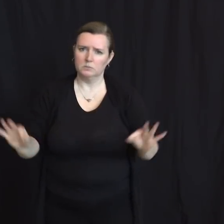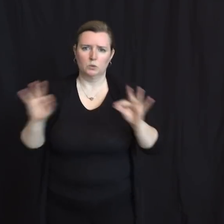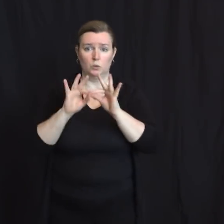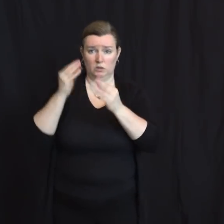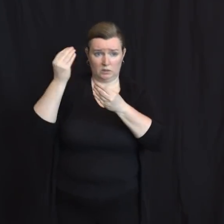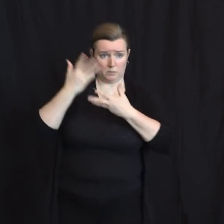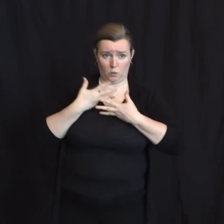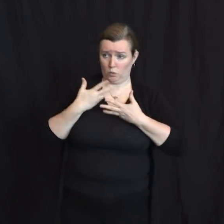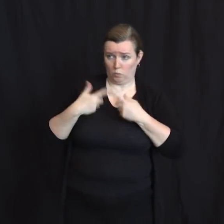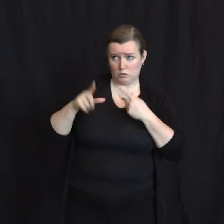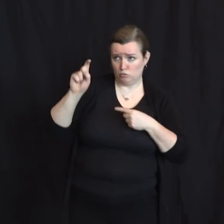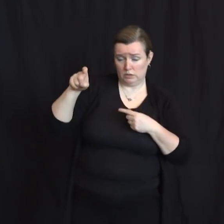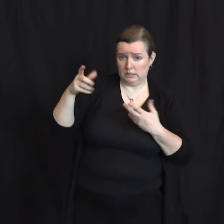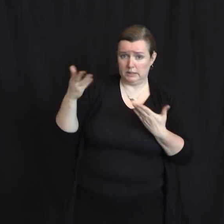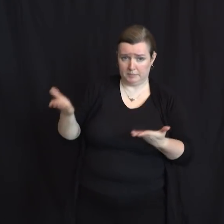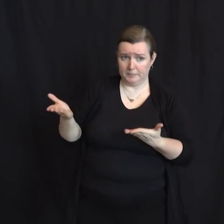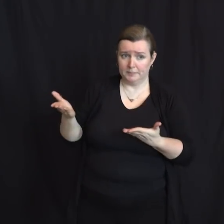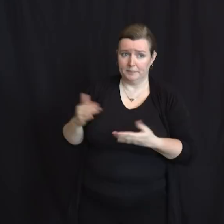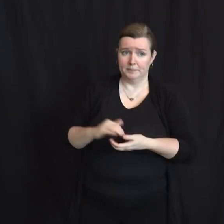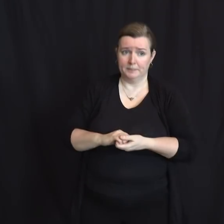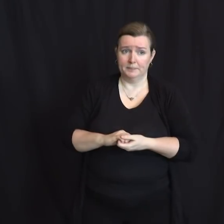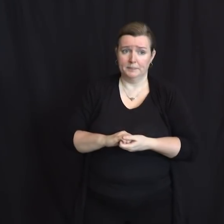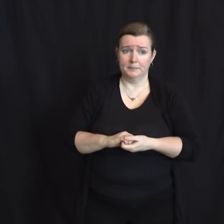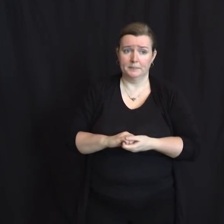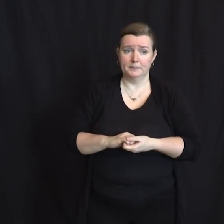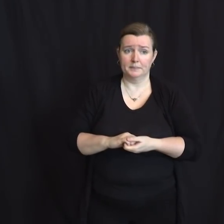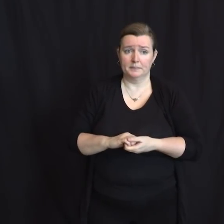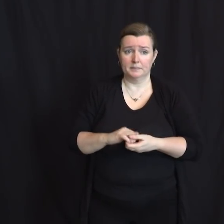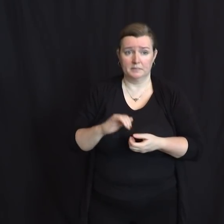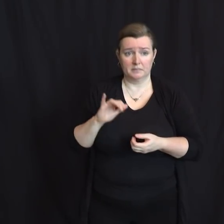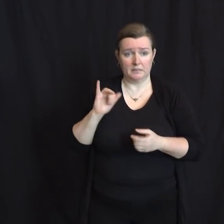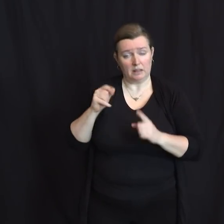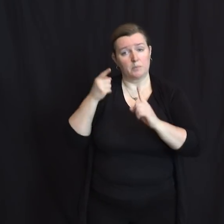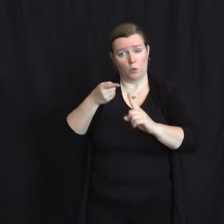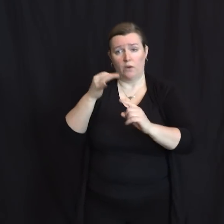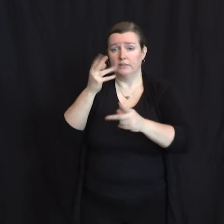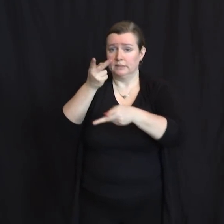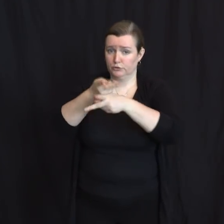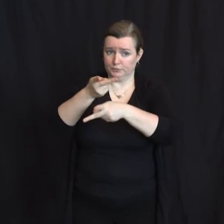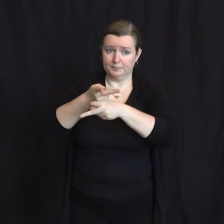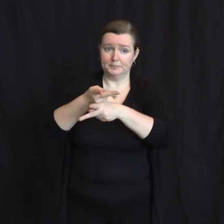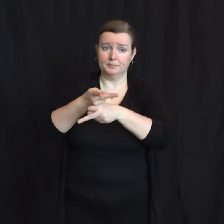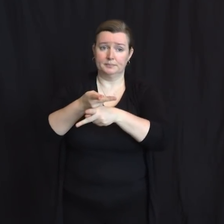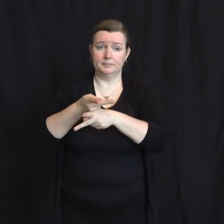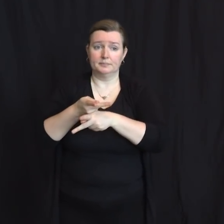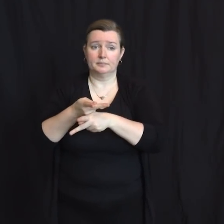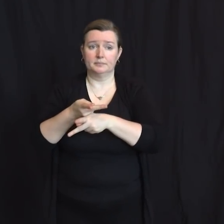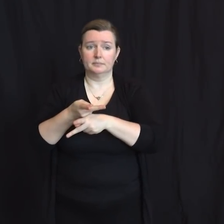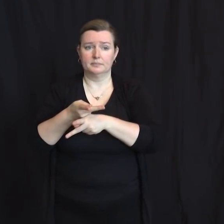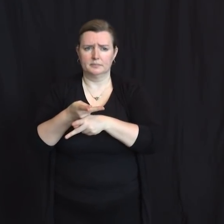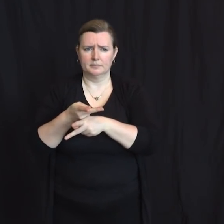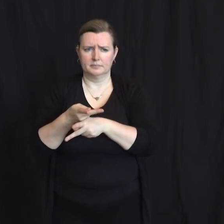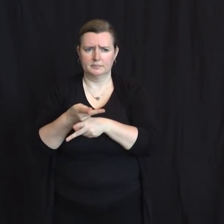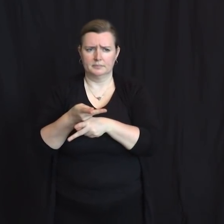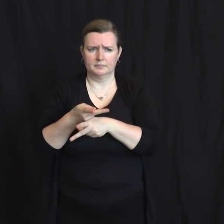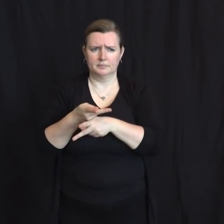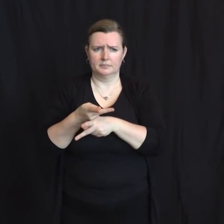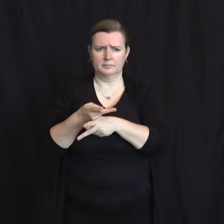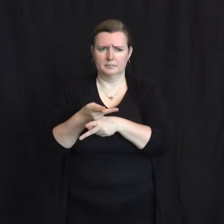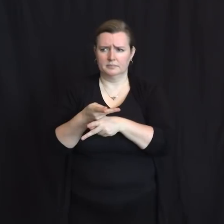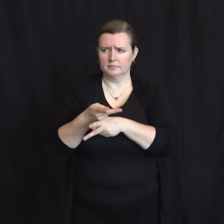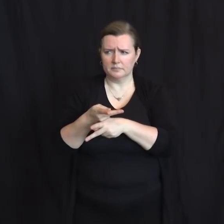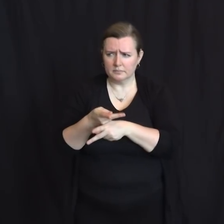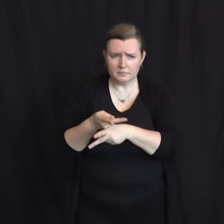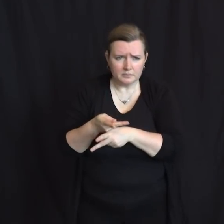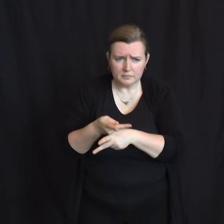The point of care is viral based as opposed to saliva. Correct. Point of care uses nasopharyngeal swabs. Right. We are testing